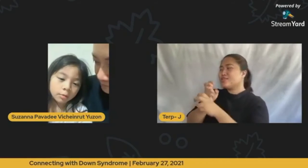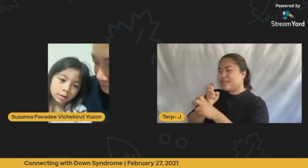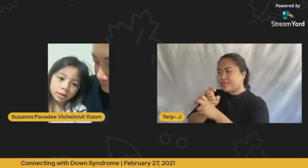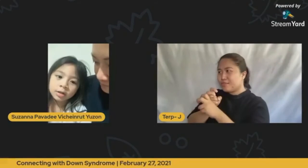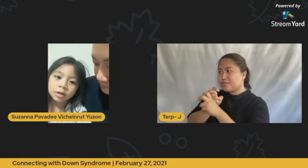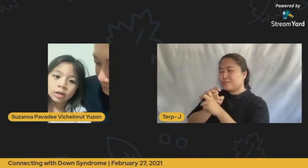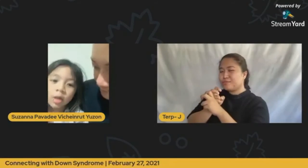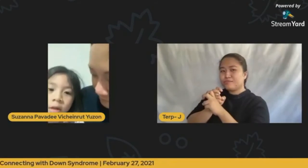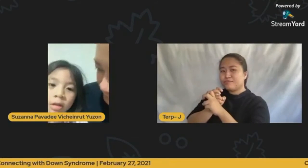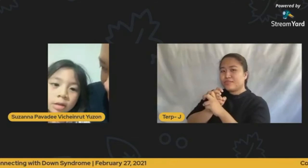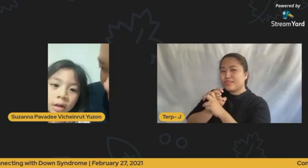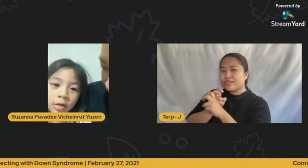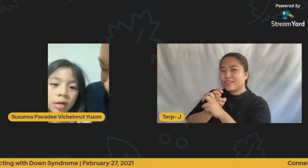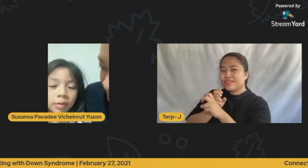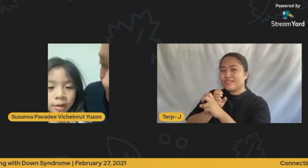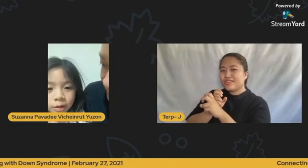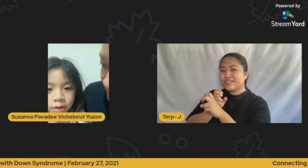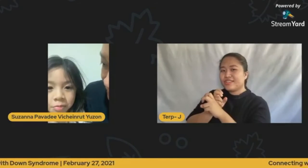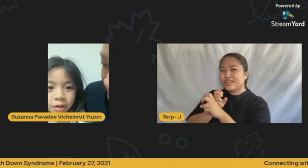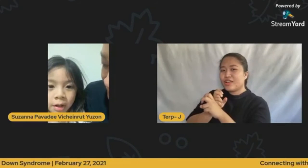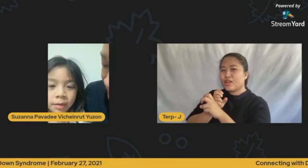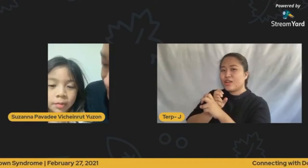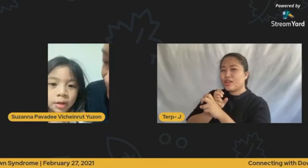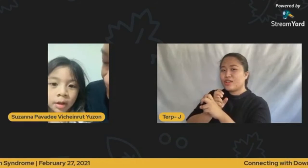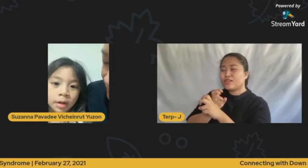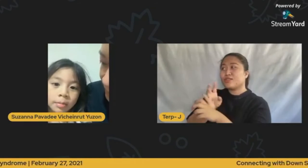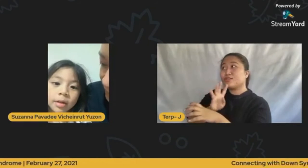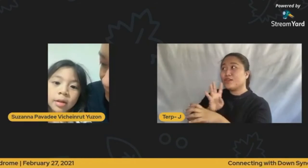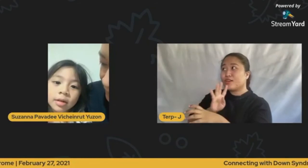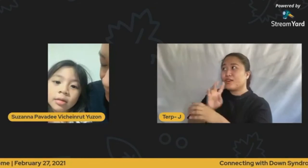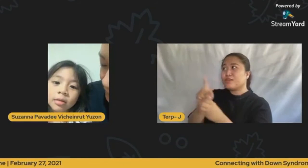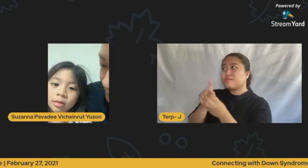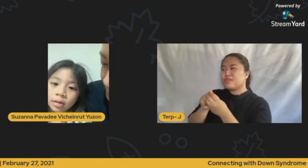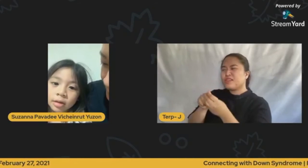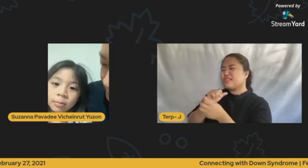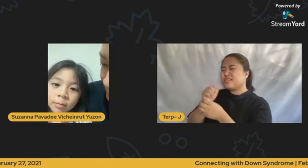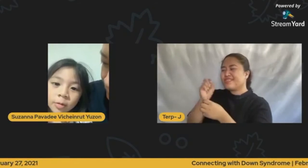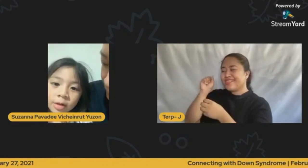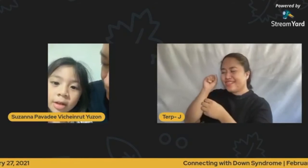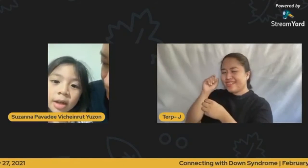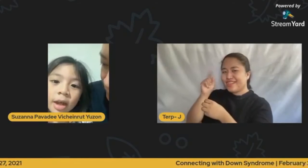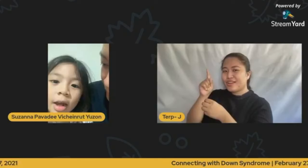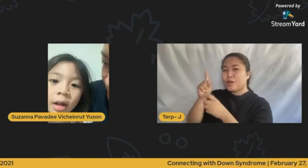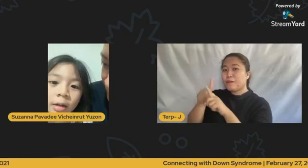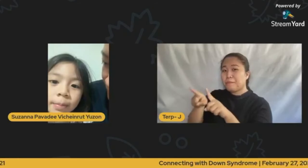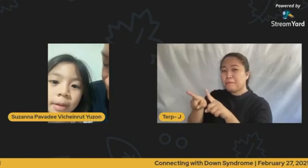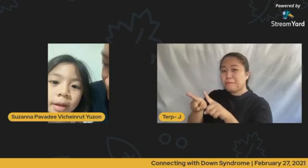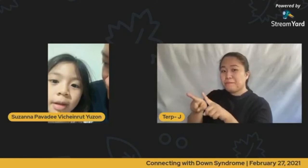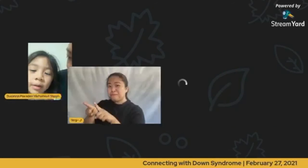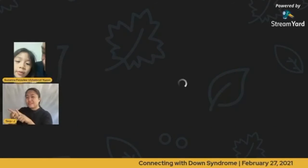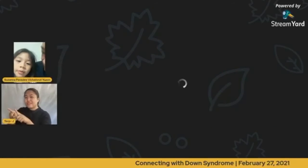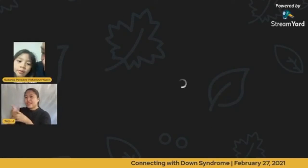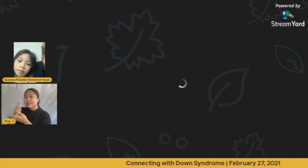what she's talking about sometimes, but it won't help